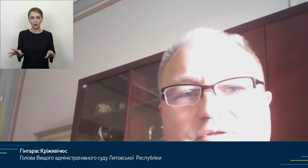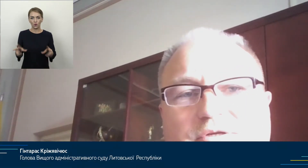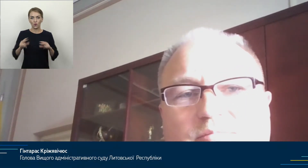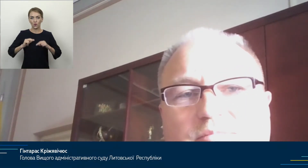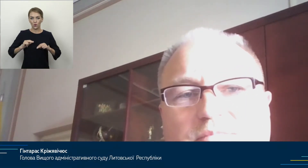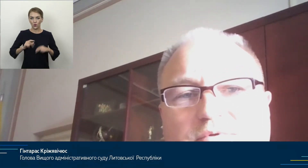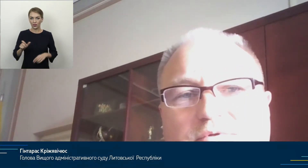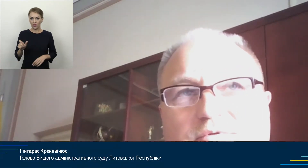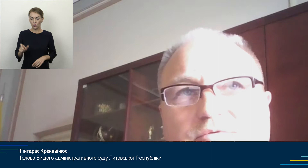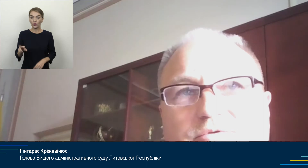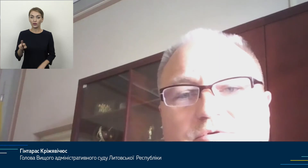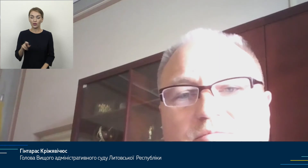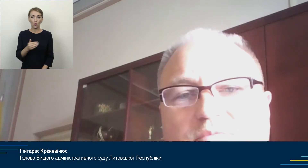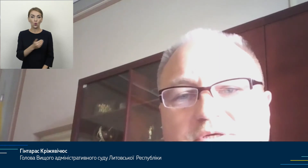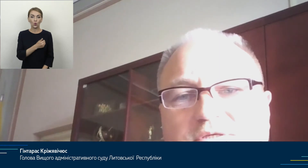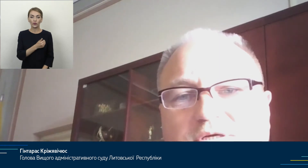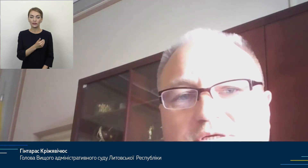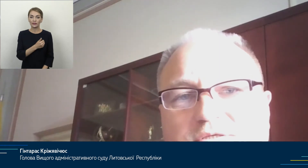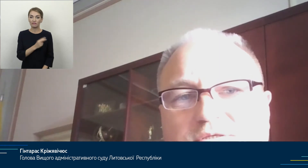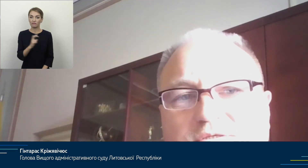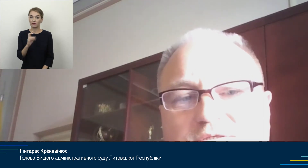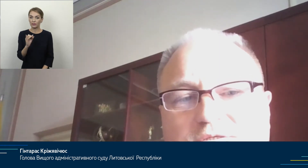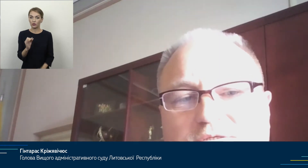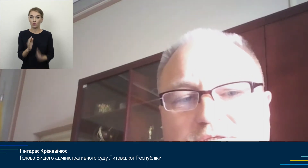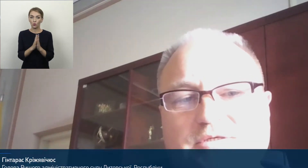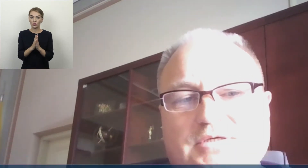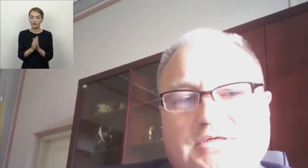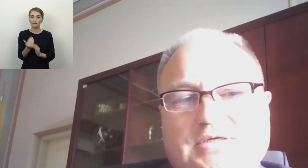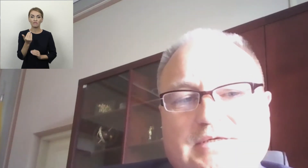your team to show my slides.